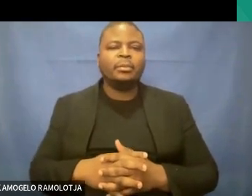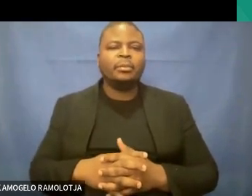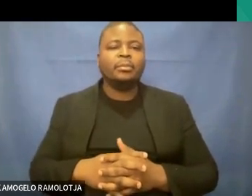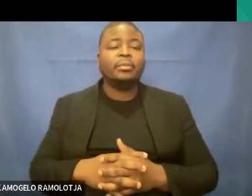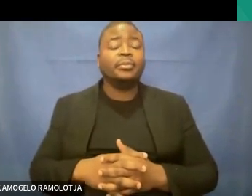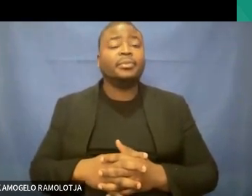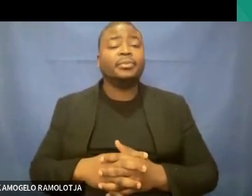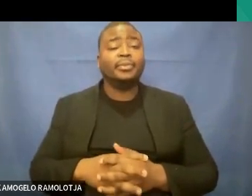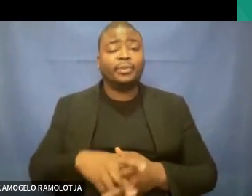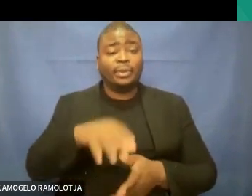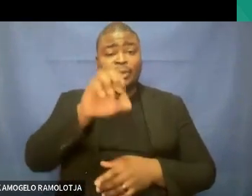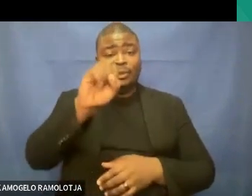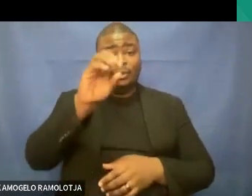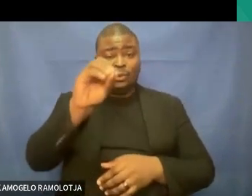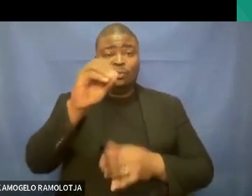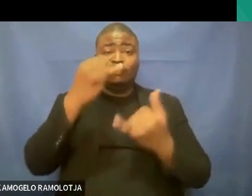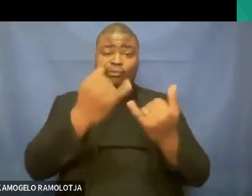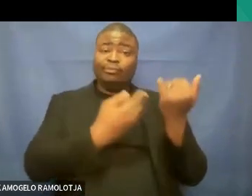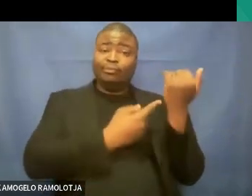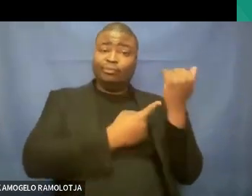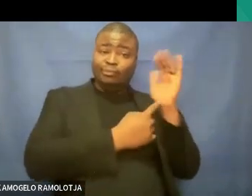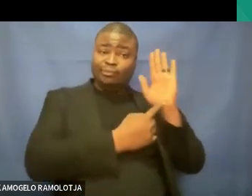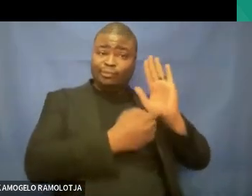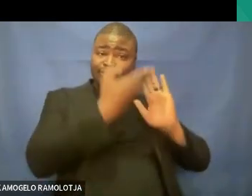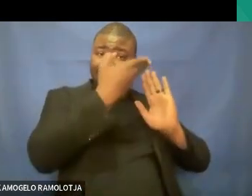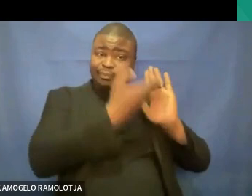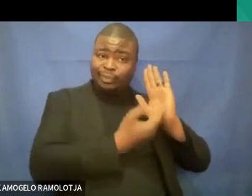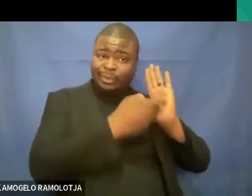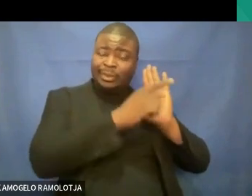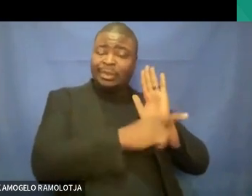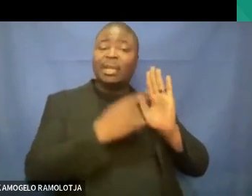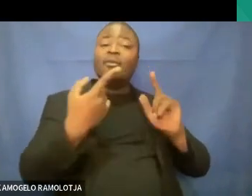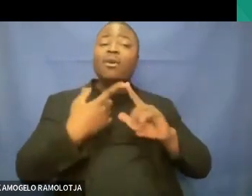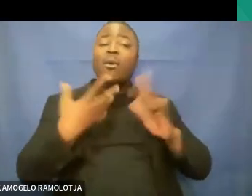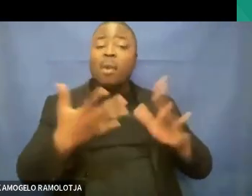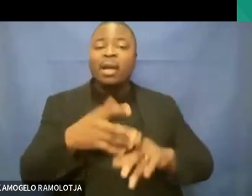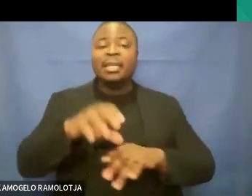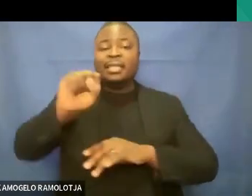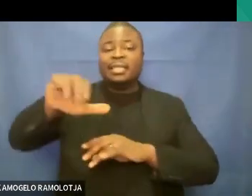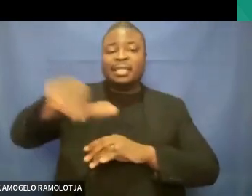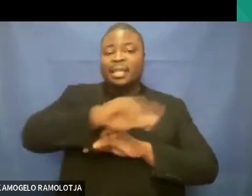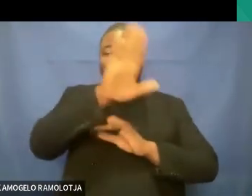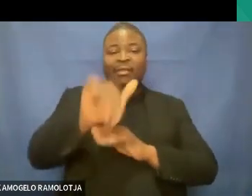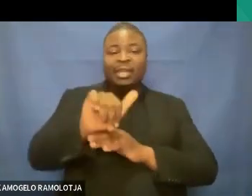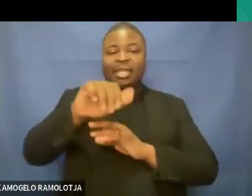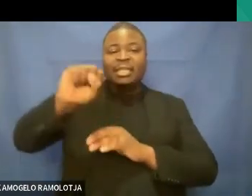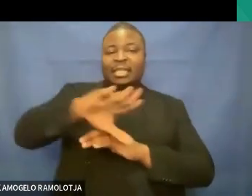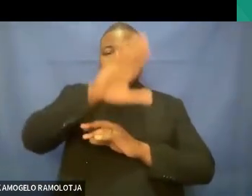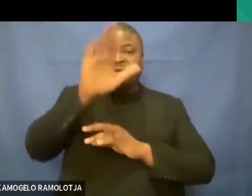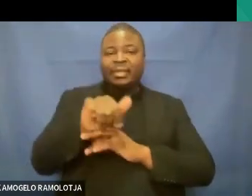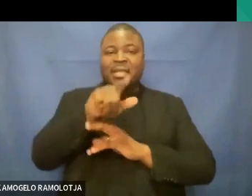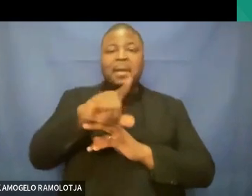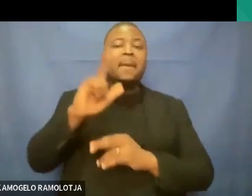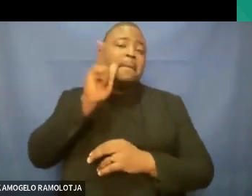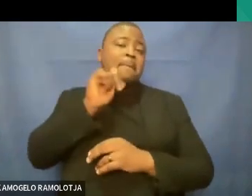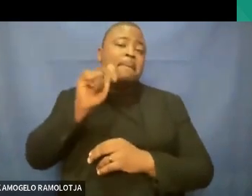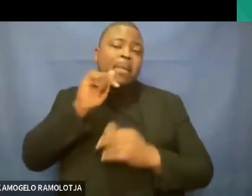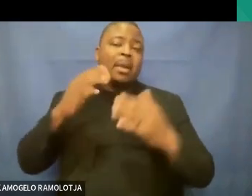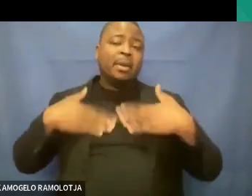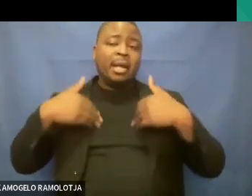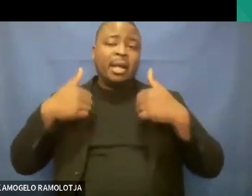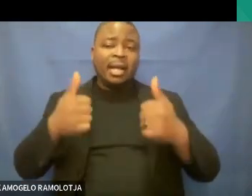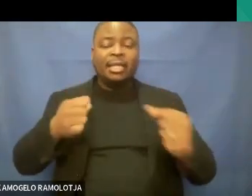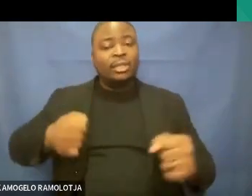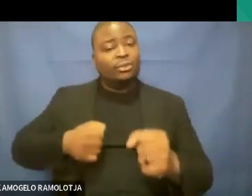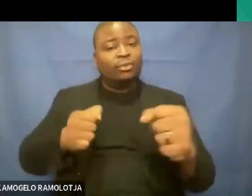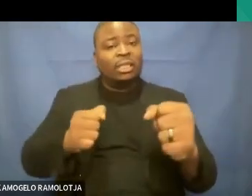So this slide is taken from the South African National Integrated Men's Health Strategy for